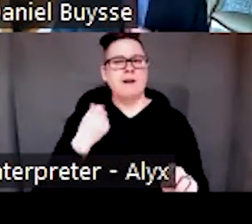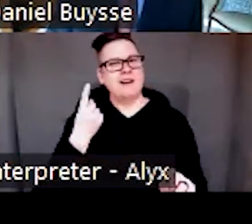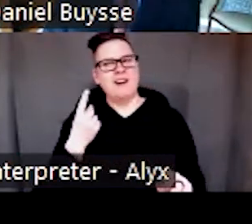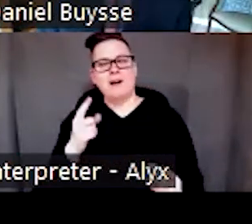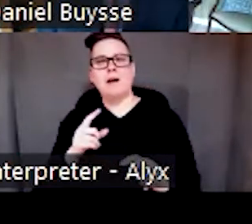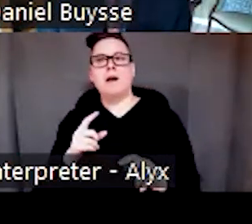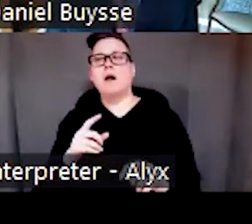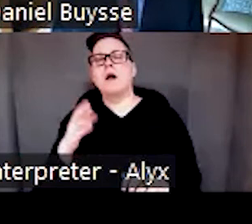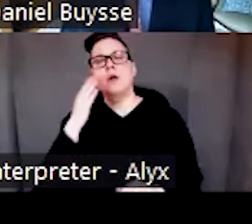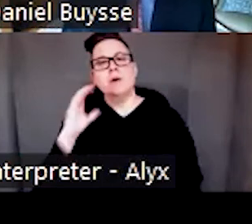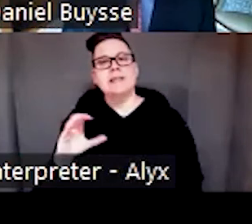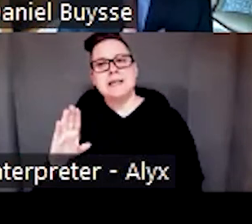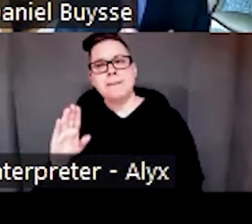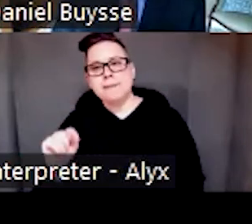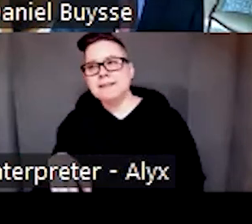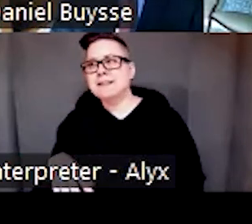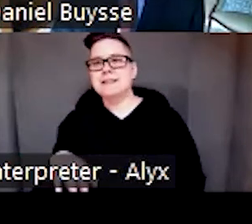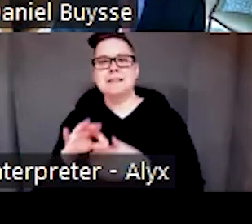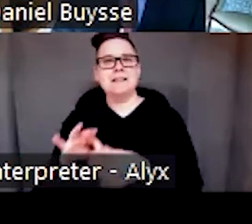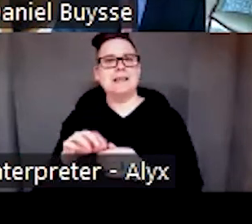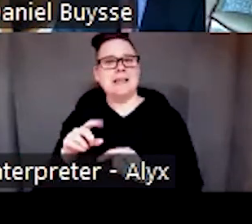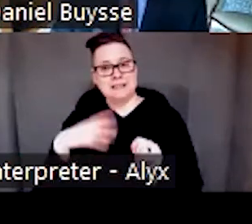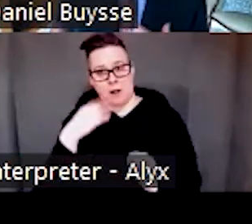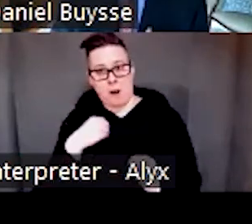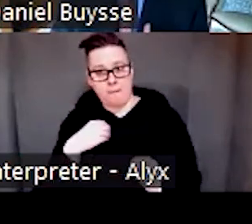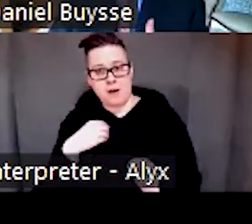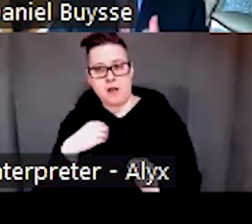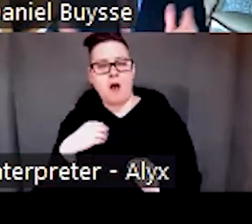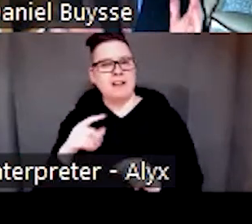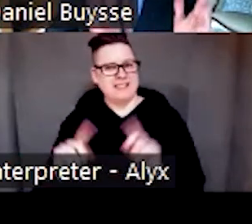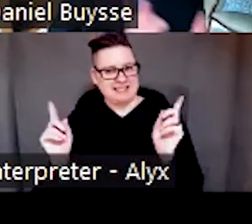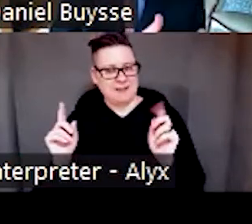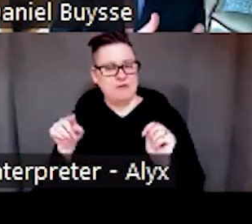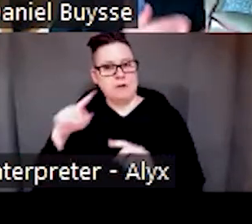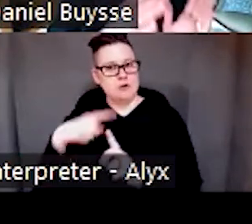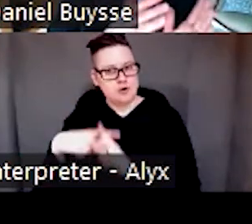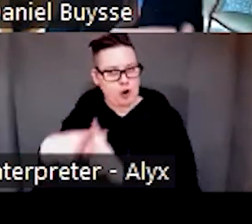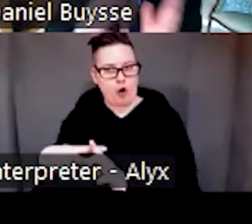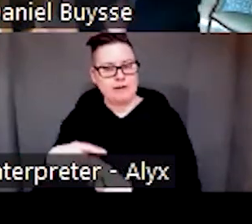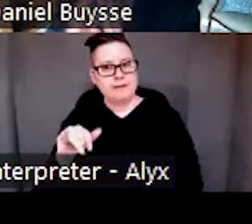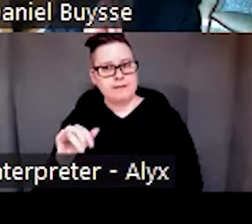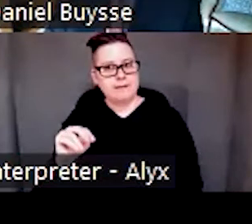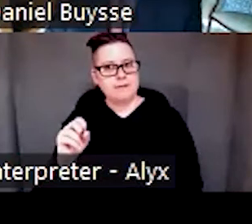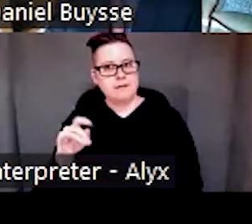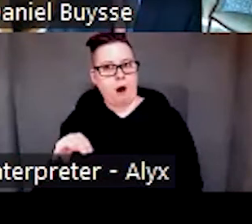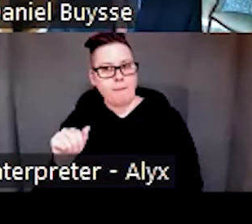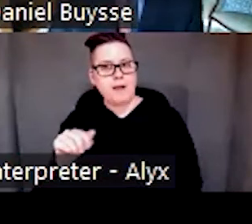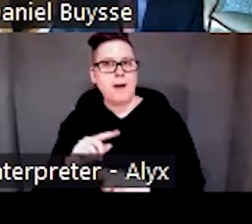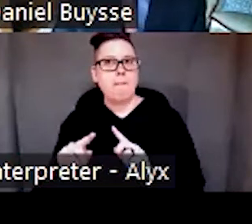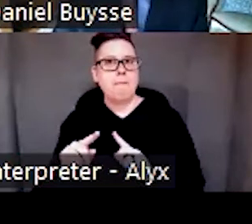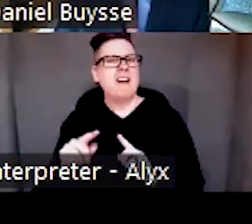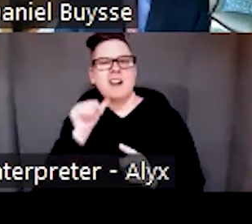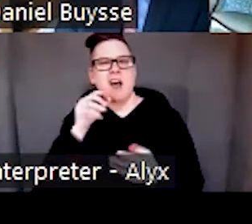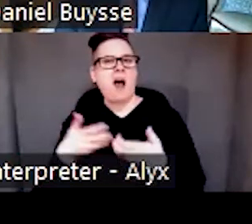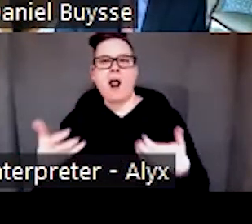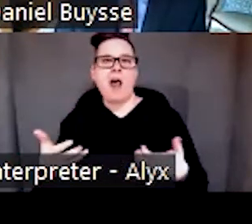such as cognitive behavioral therapy for insomnia, which of course targets insomnia, but might not have as much to say about people